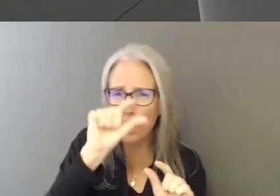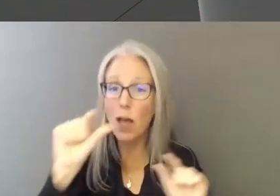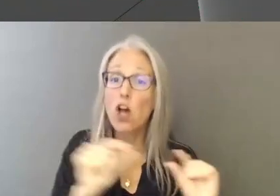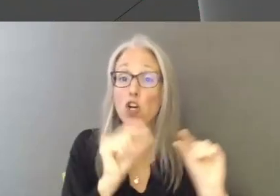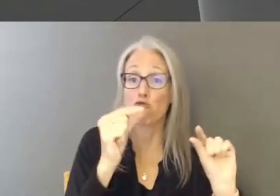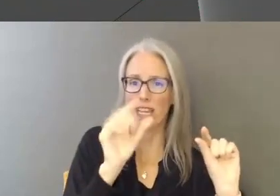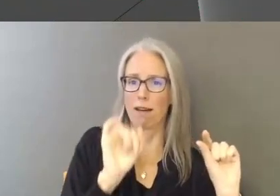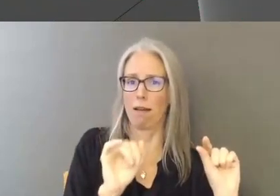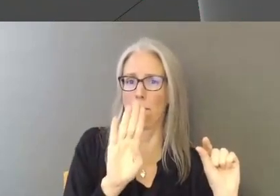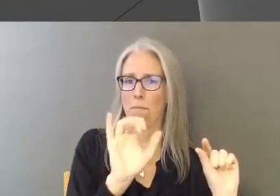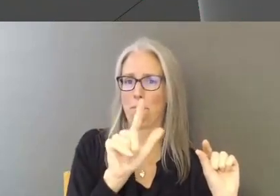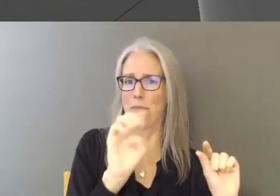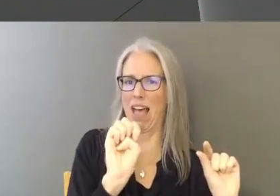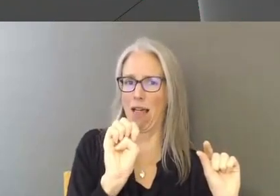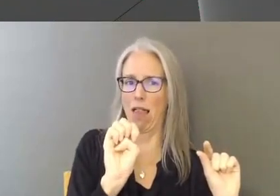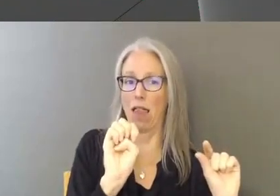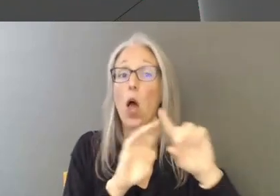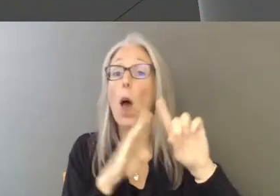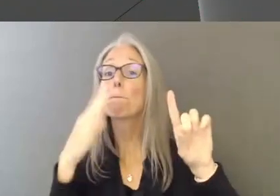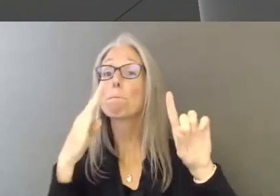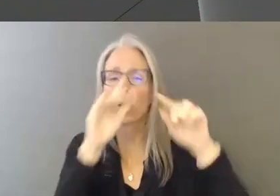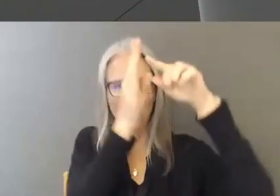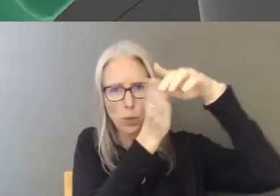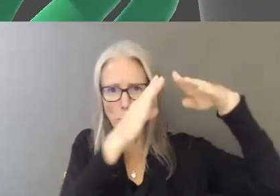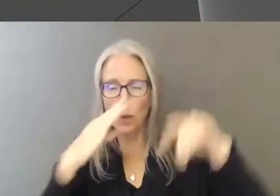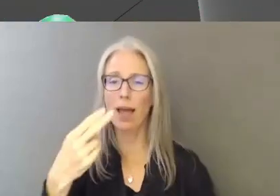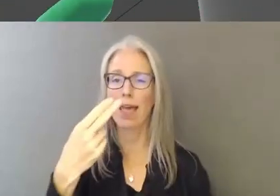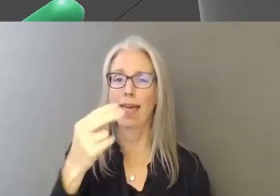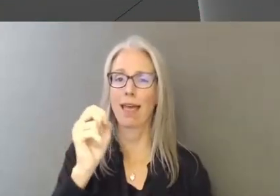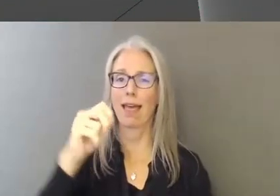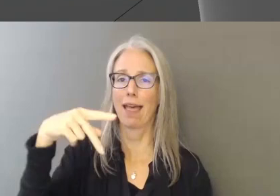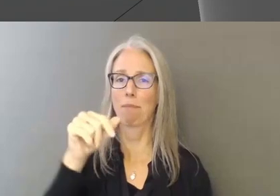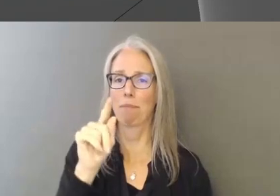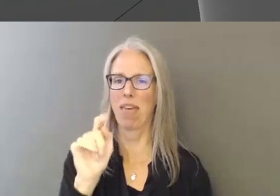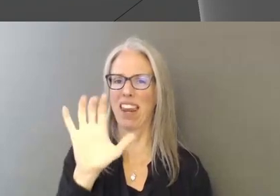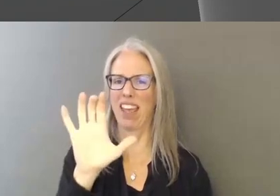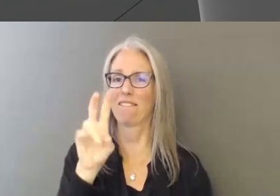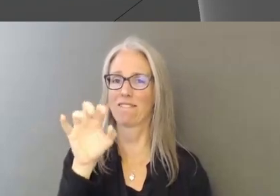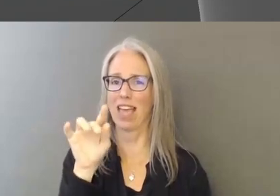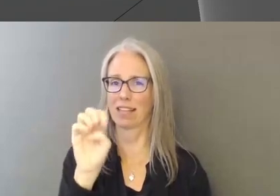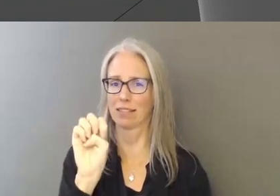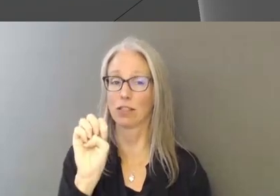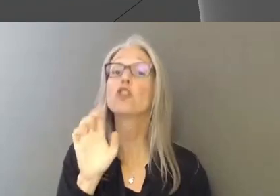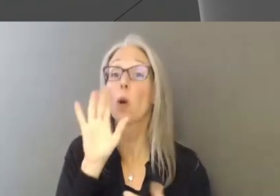the blue hepatic veins there. We'll go through those one by one. So let me just turn off a lot of these.